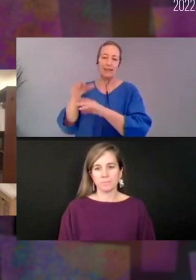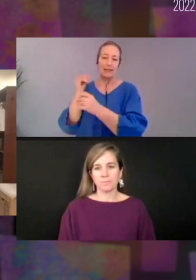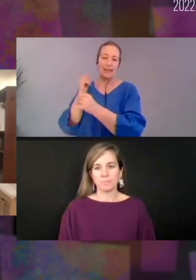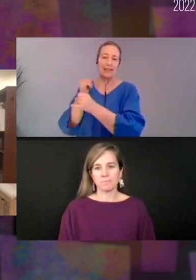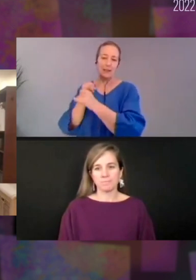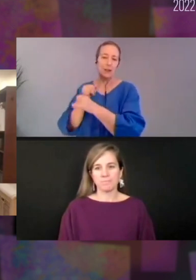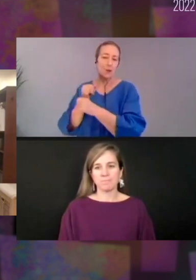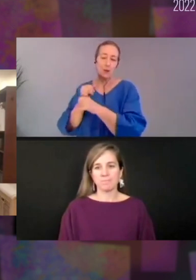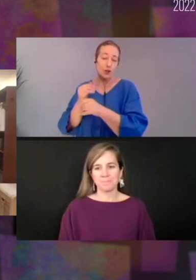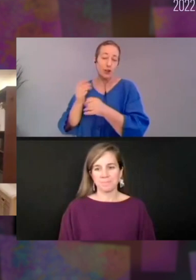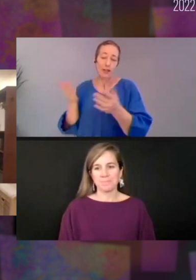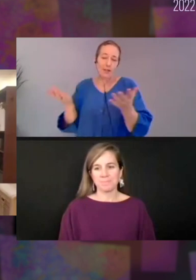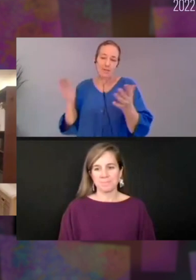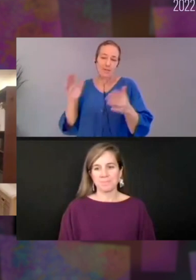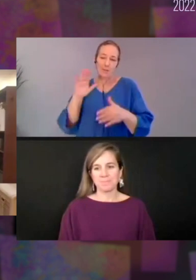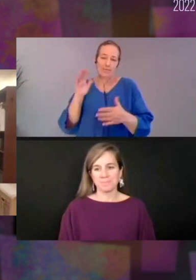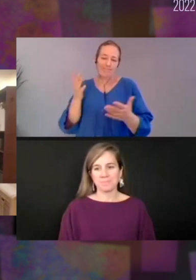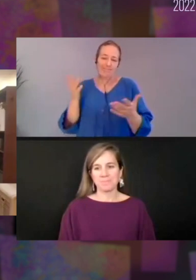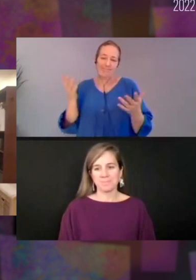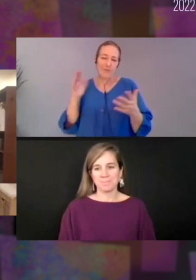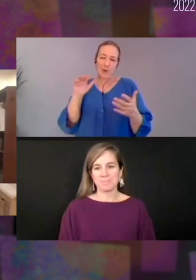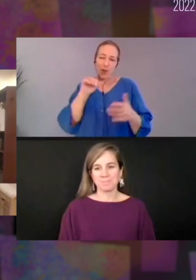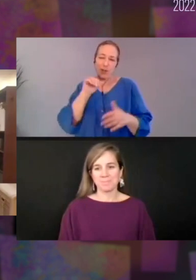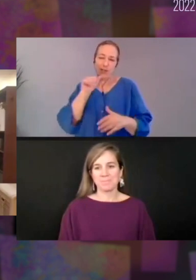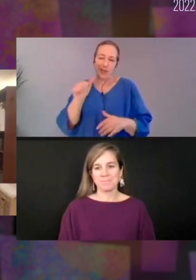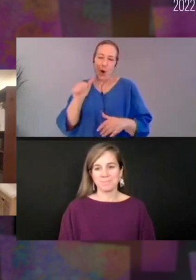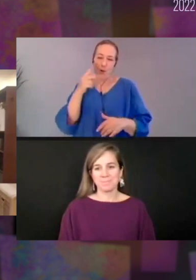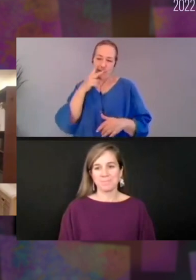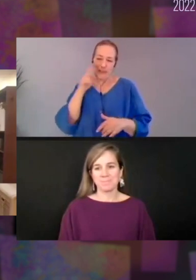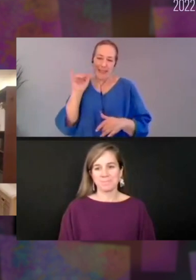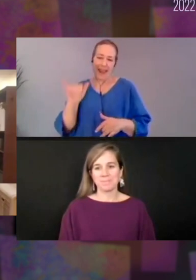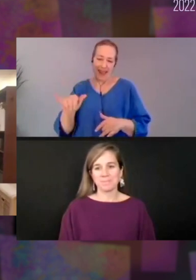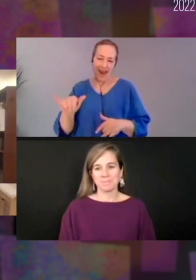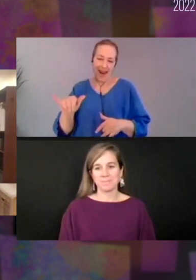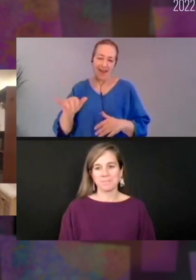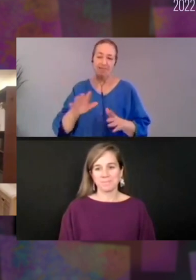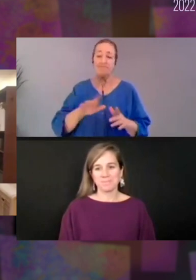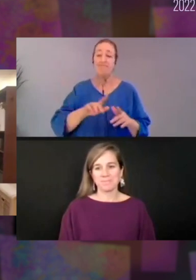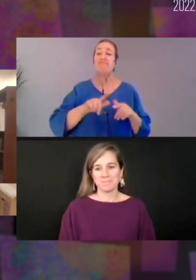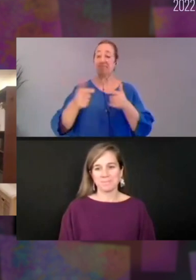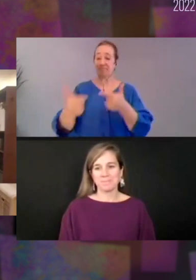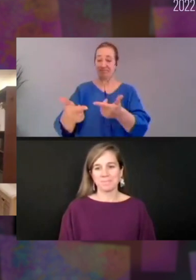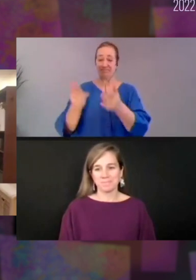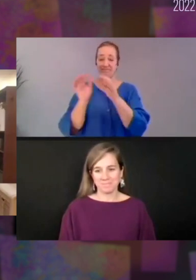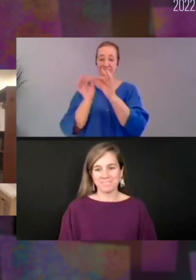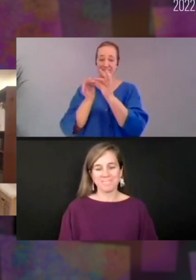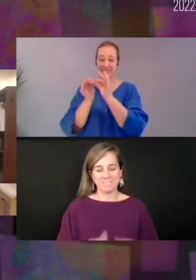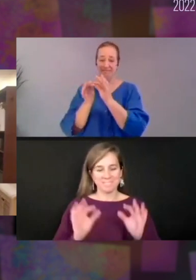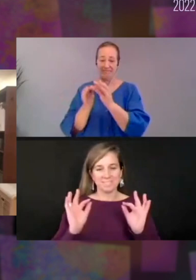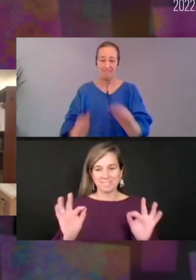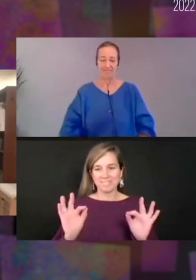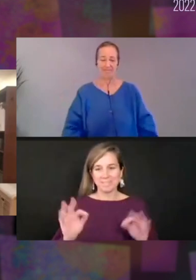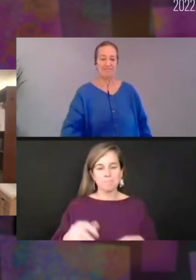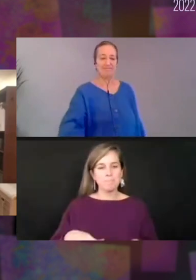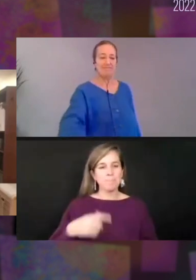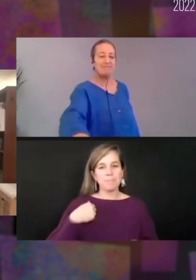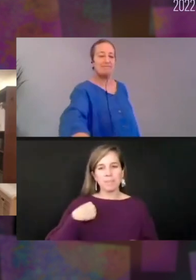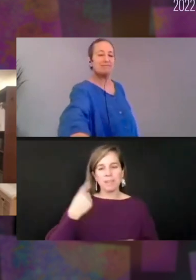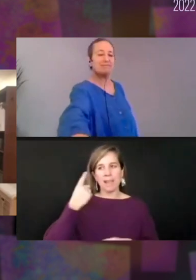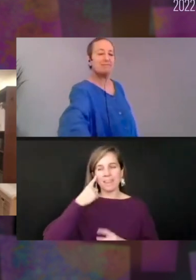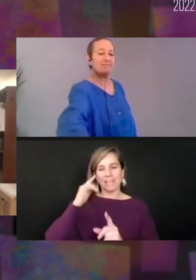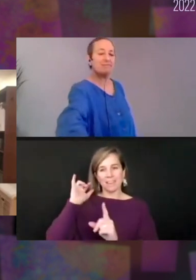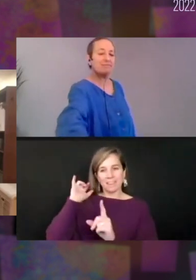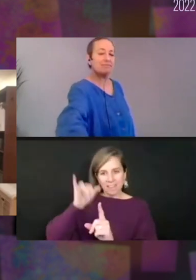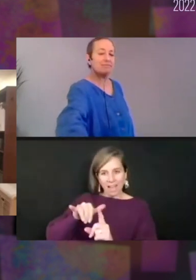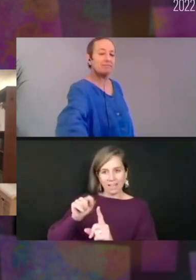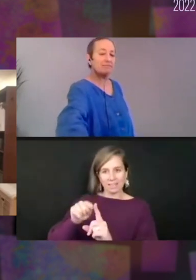Mm-hmm. You know, and so I think that there's something there around the possibilities that open up when you back